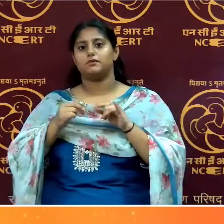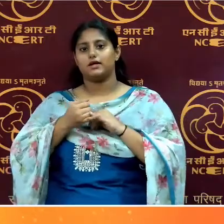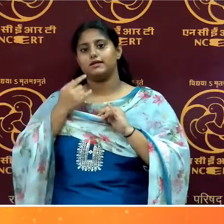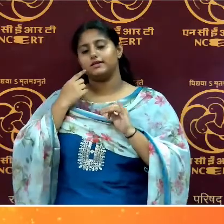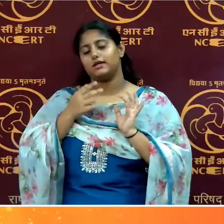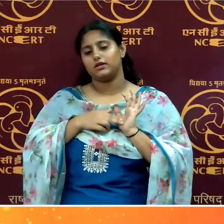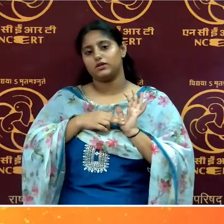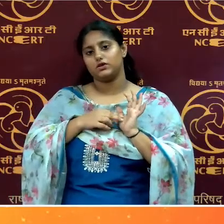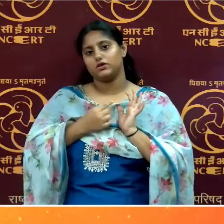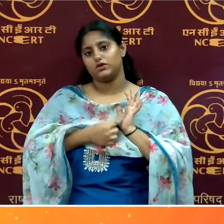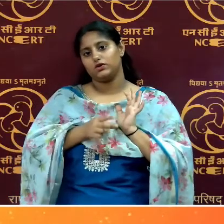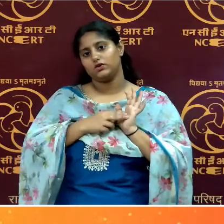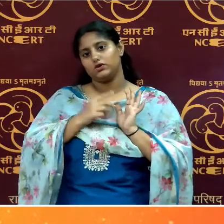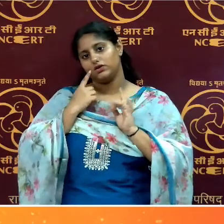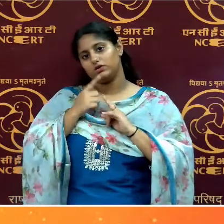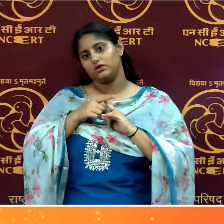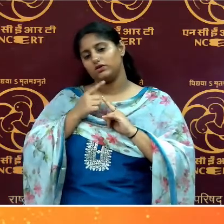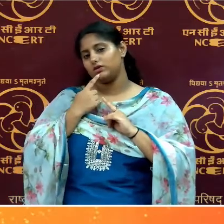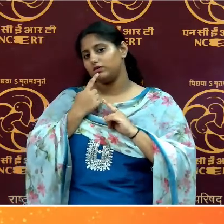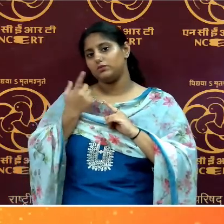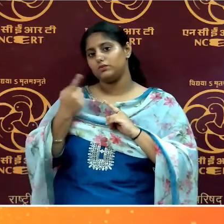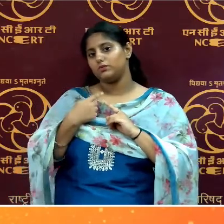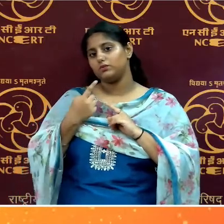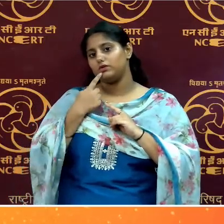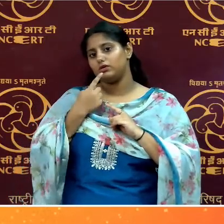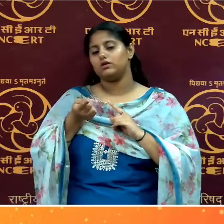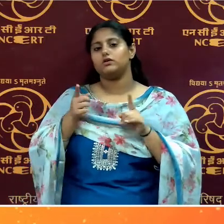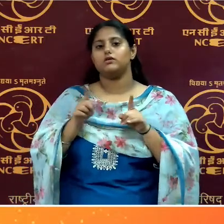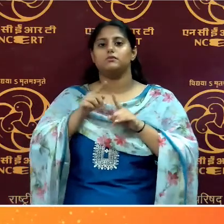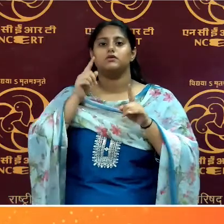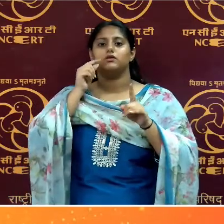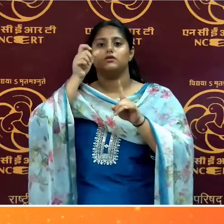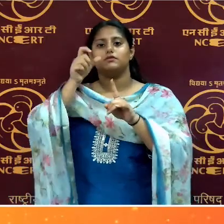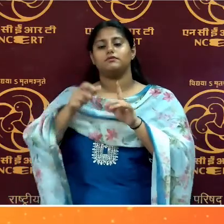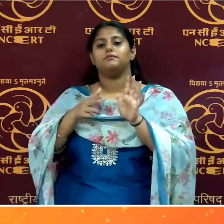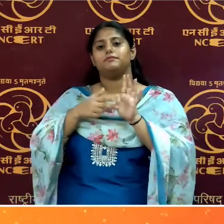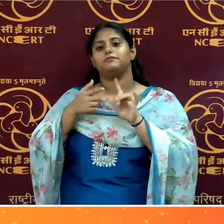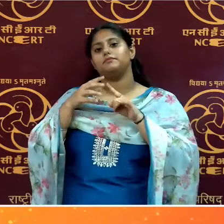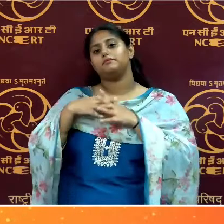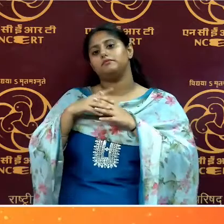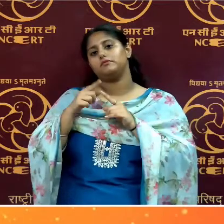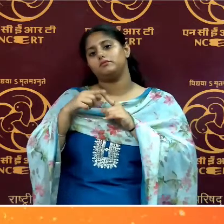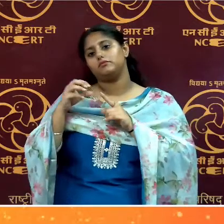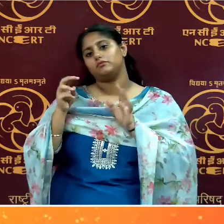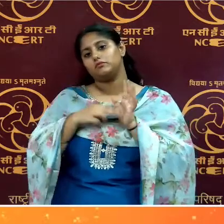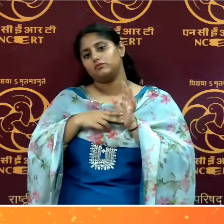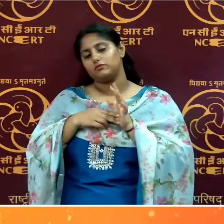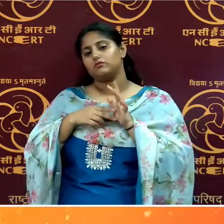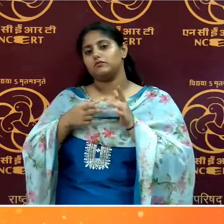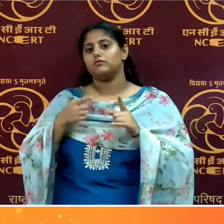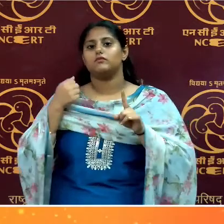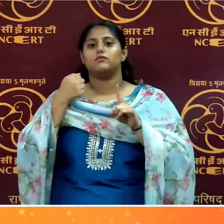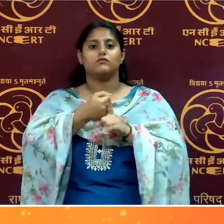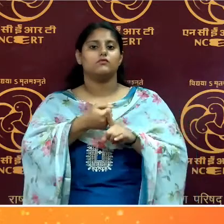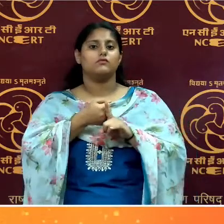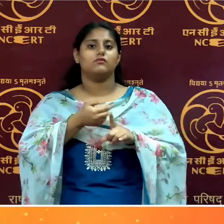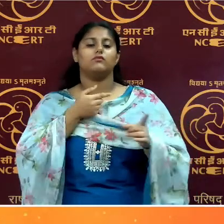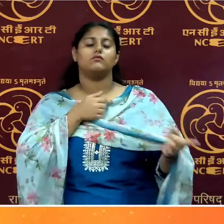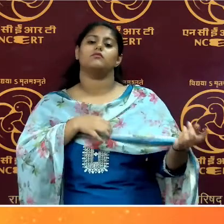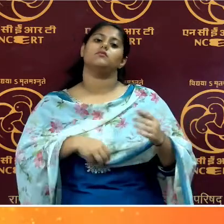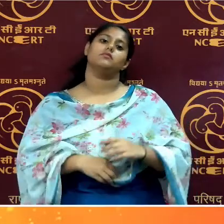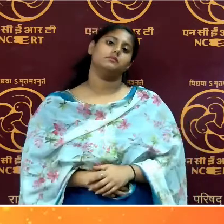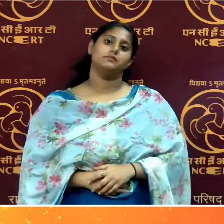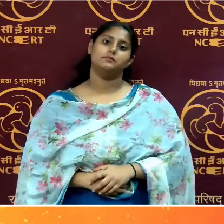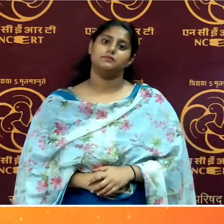Newton, because we said that it Oh. is what? It is a force, Wow. right? So that is the weight, the unit there is